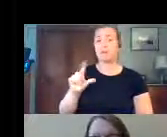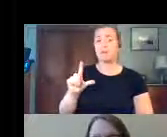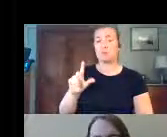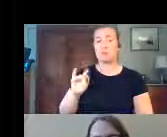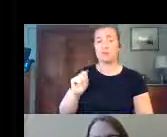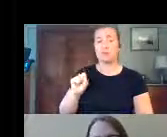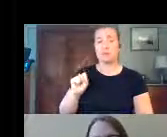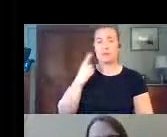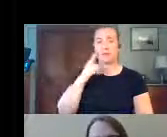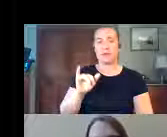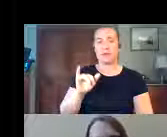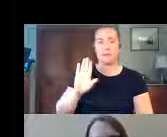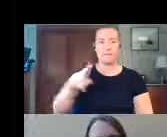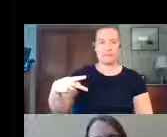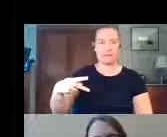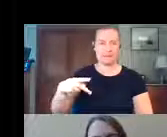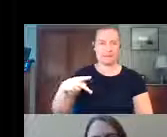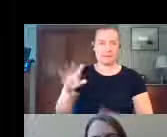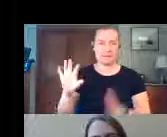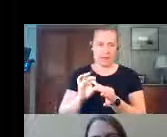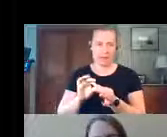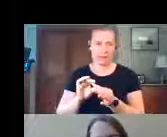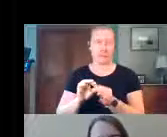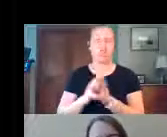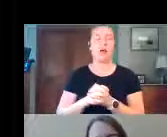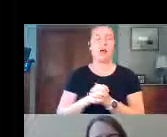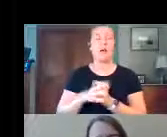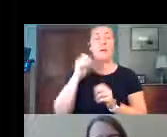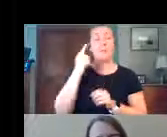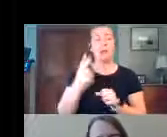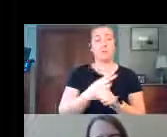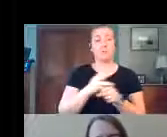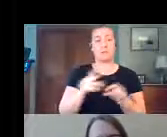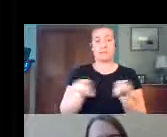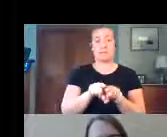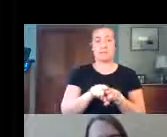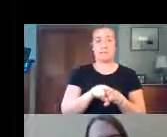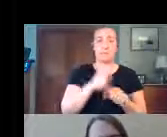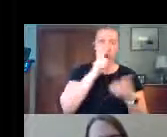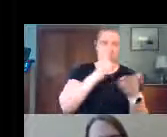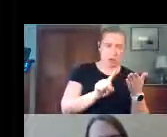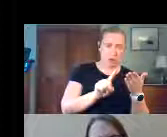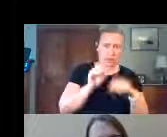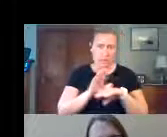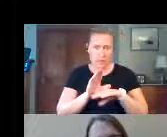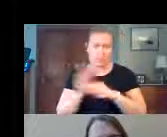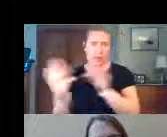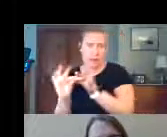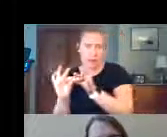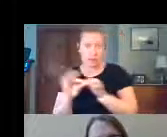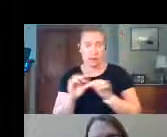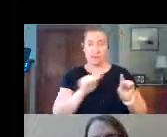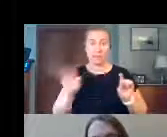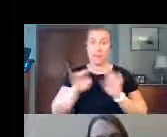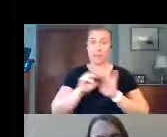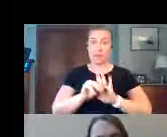other nice thing that we can report here is that using that same check, advise, connect model, and then also using the